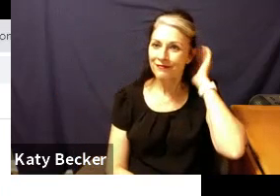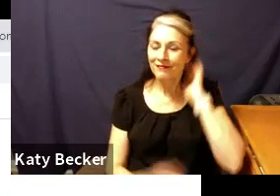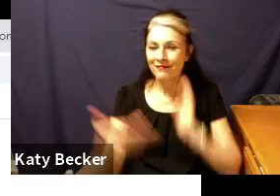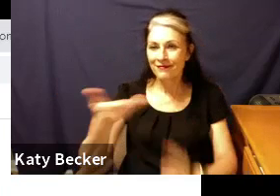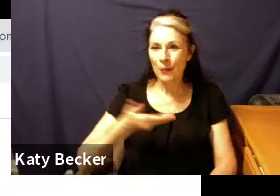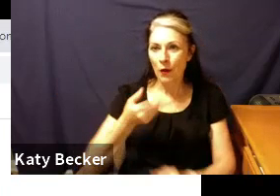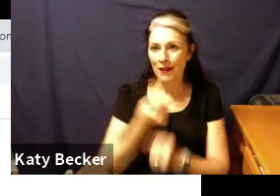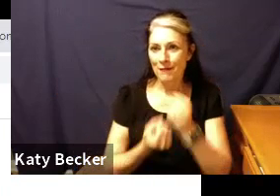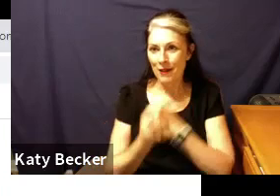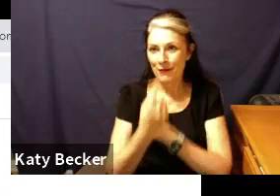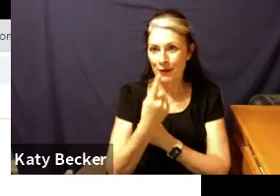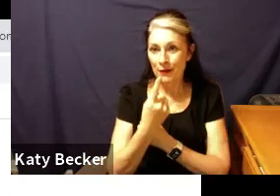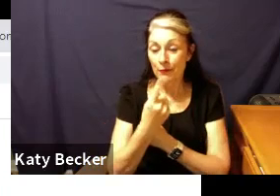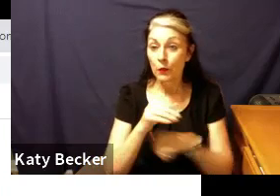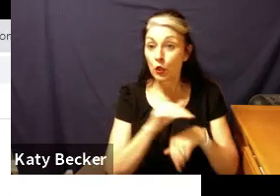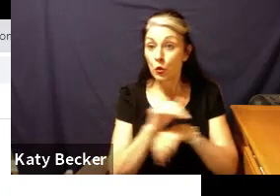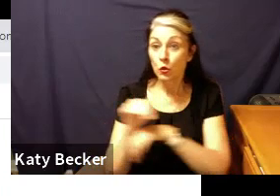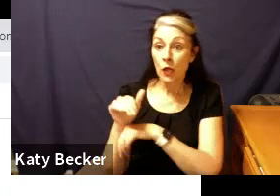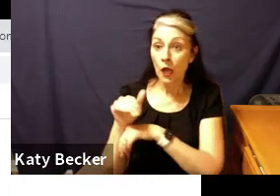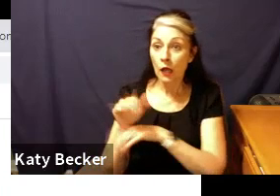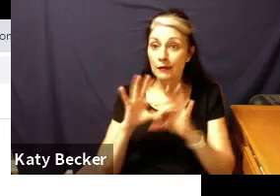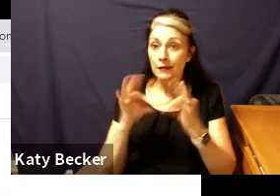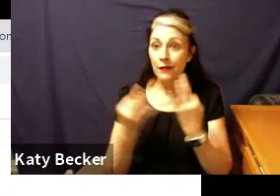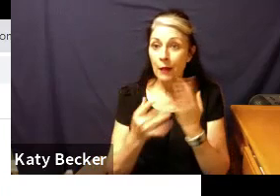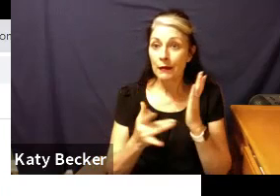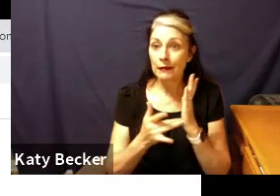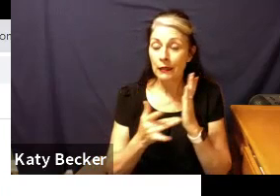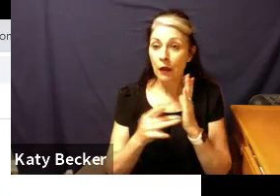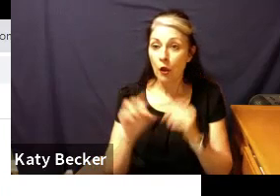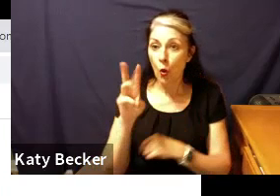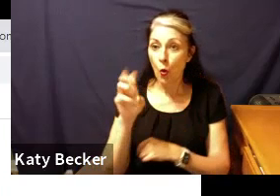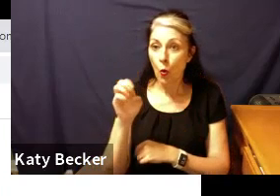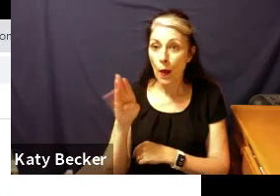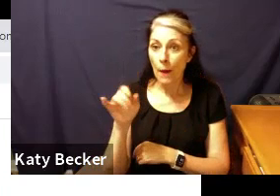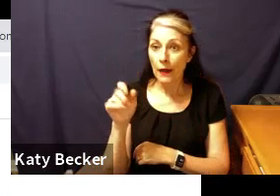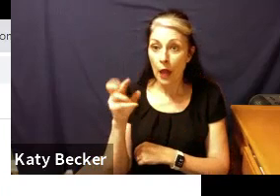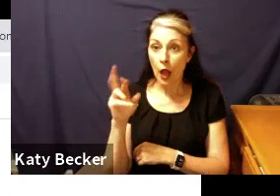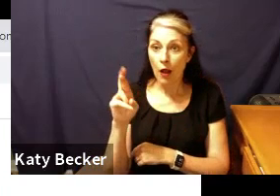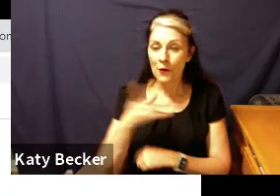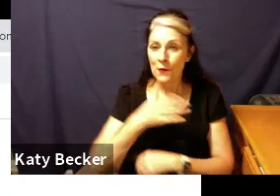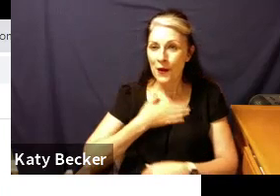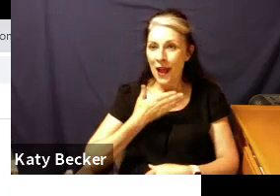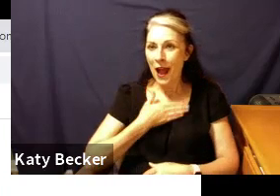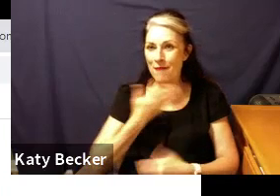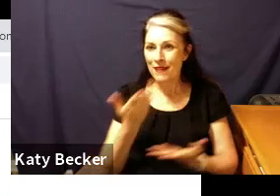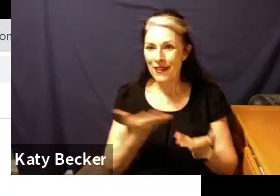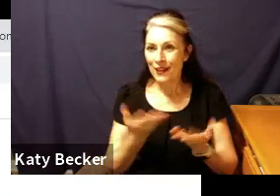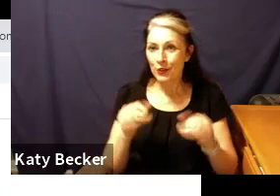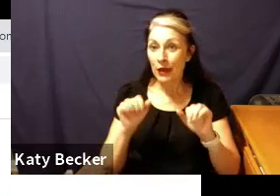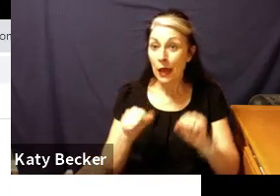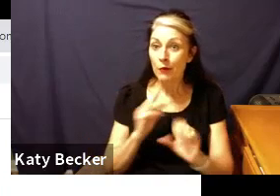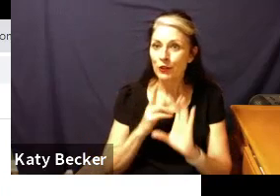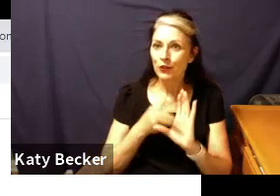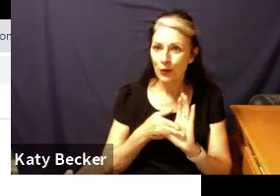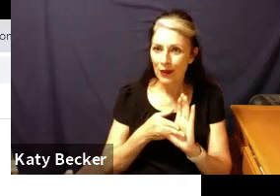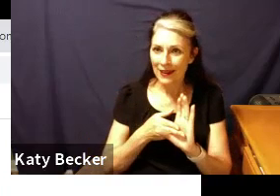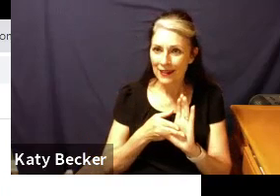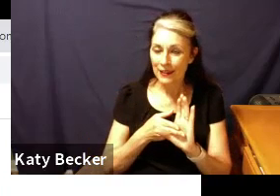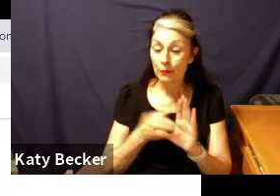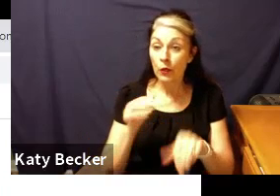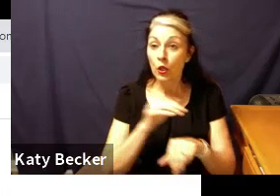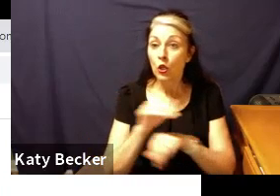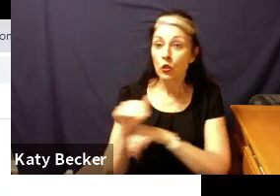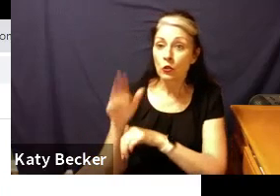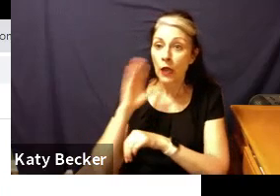Welcome everybody to tonight's Family Technology webinar. We're so happy that you are able to join us. Tonight